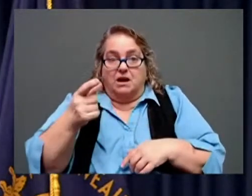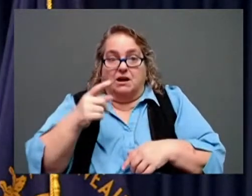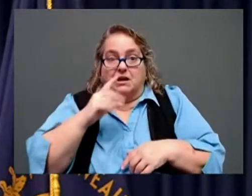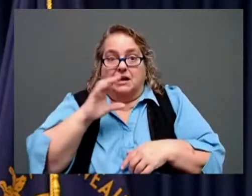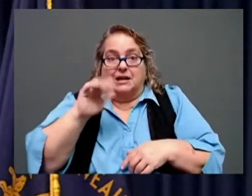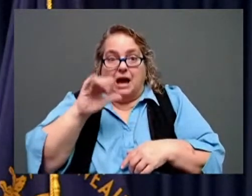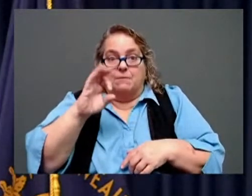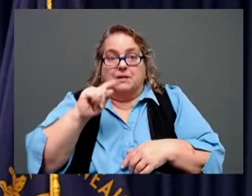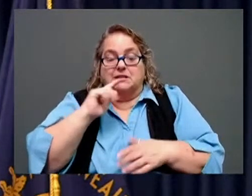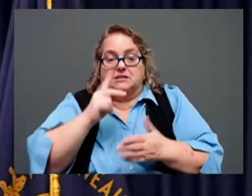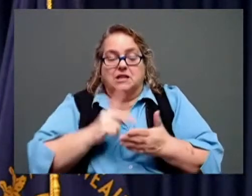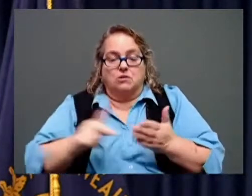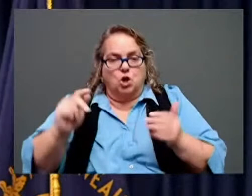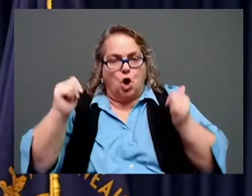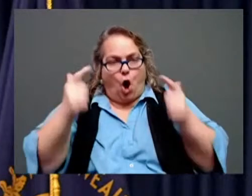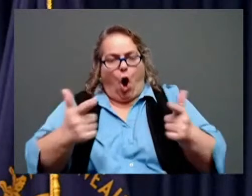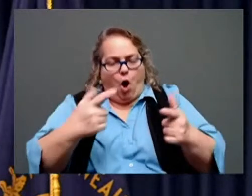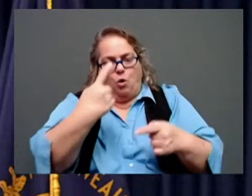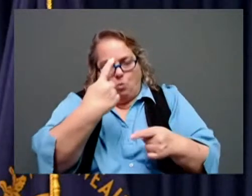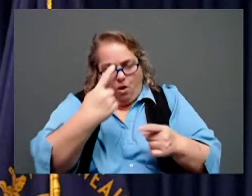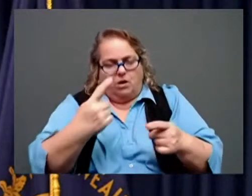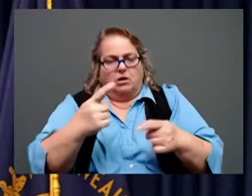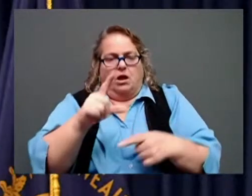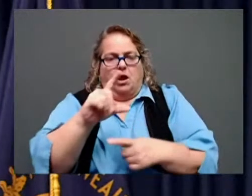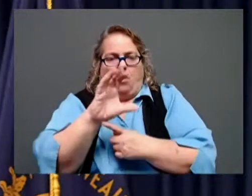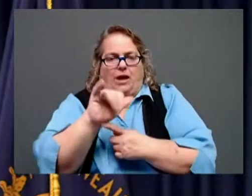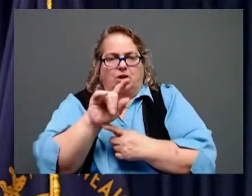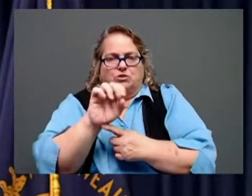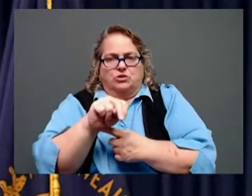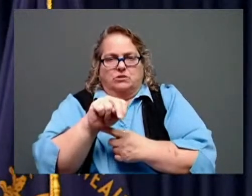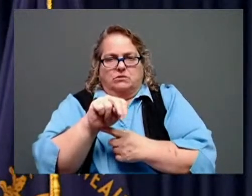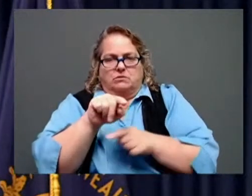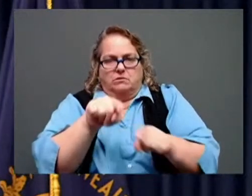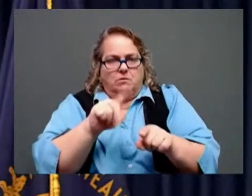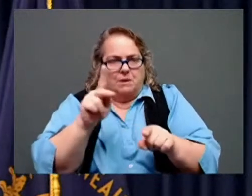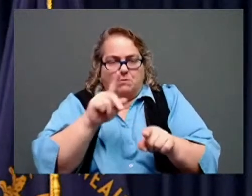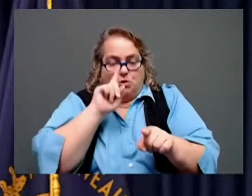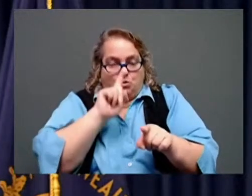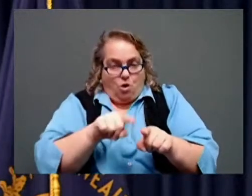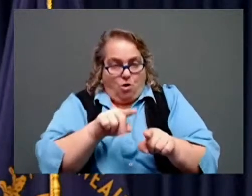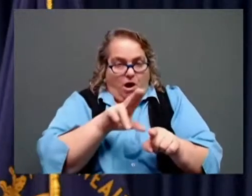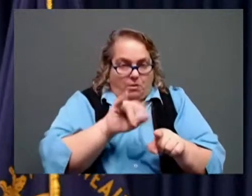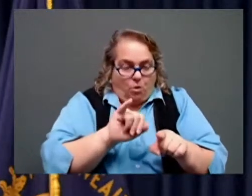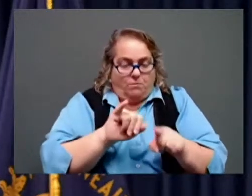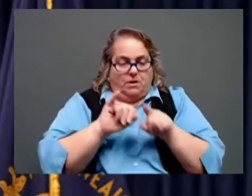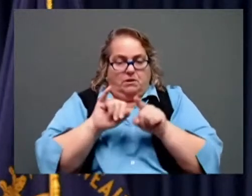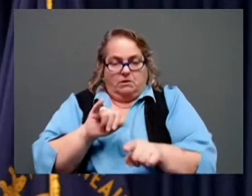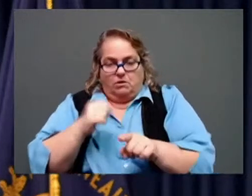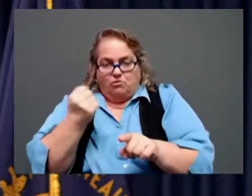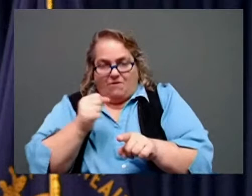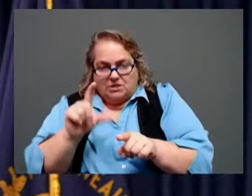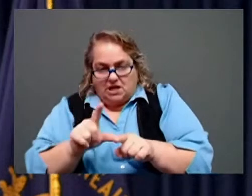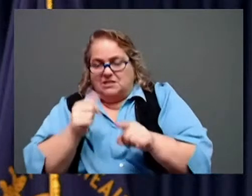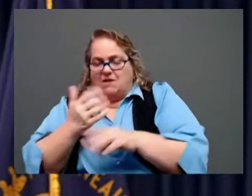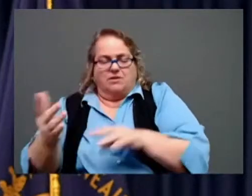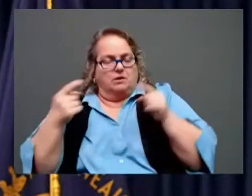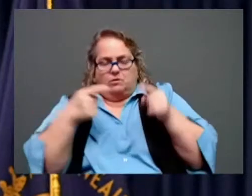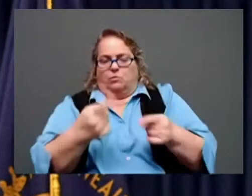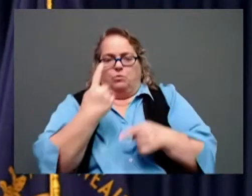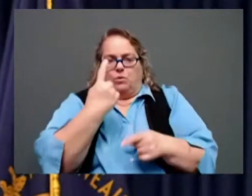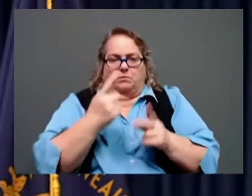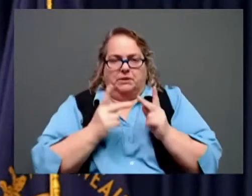one location to make sure that, again, people don't have to go through any more than they have. Red Cross